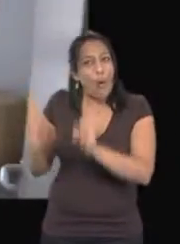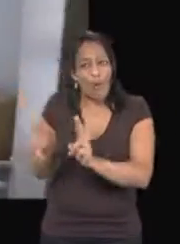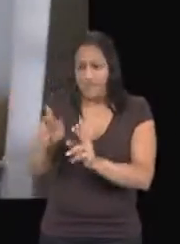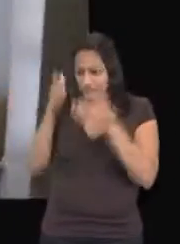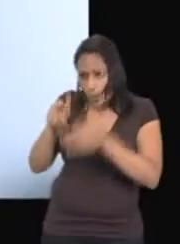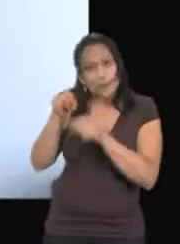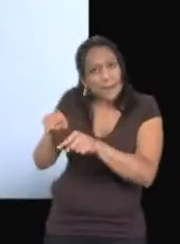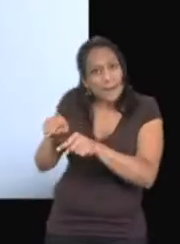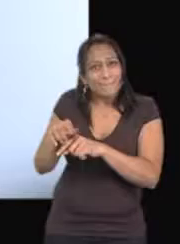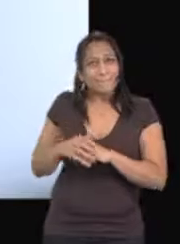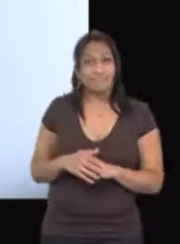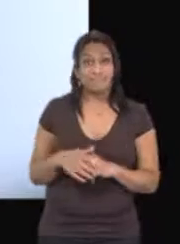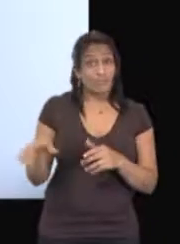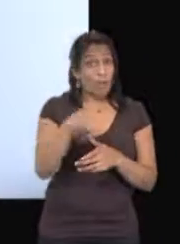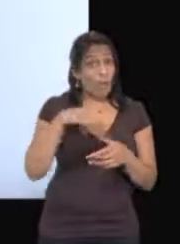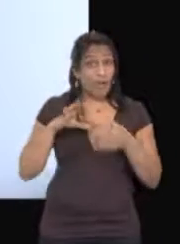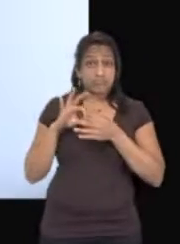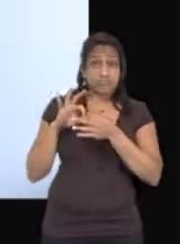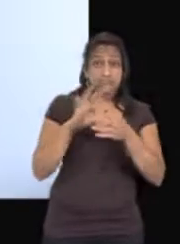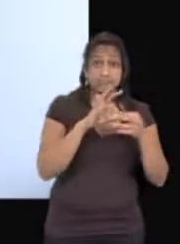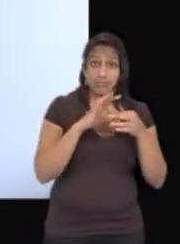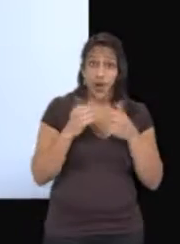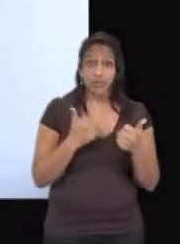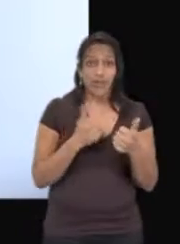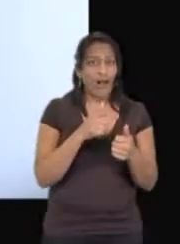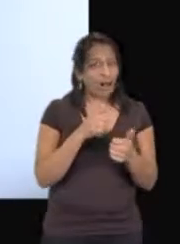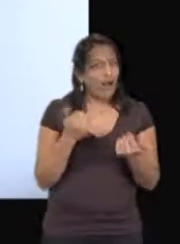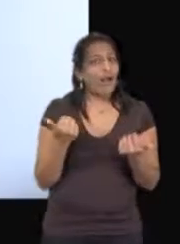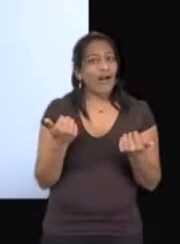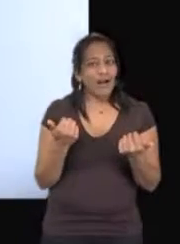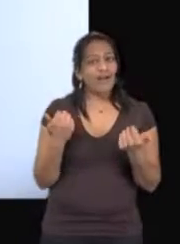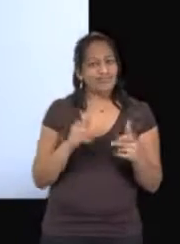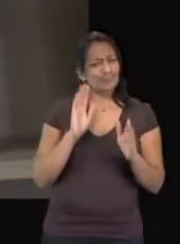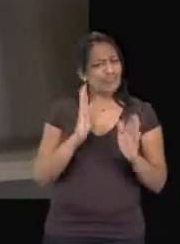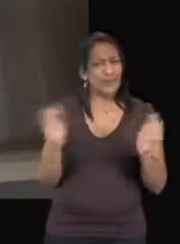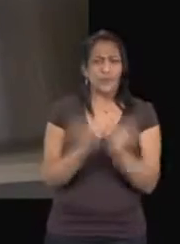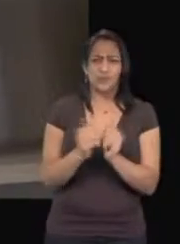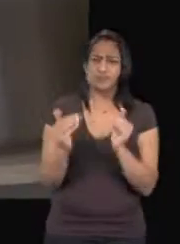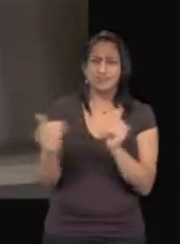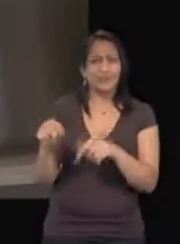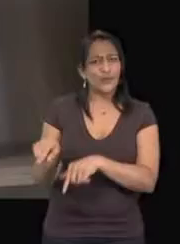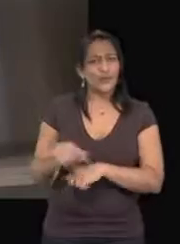to make sure that Jennie's individual service fund is going to be a service that works for her.